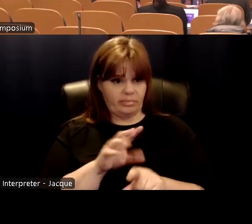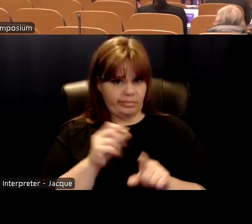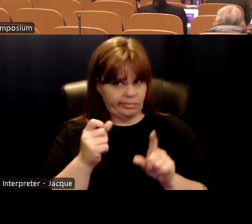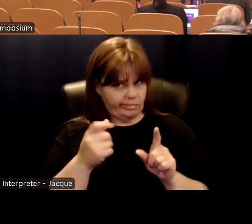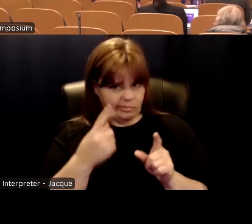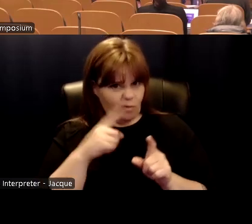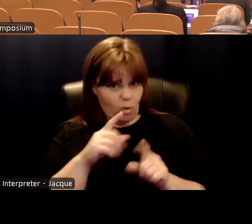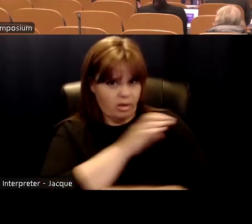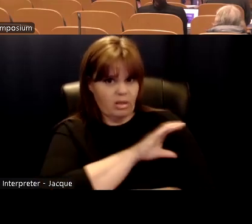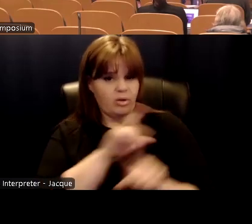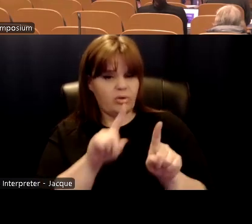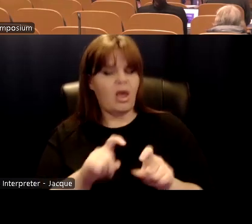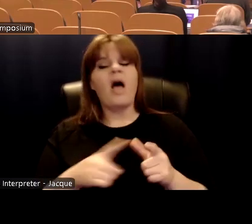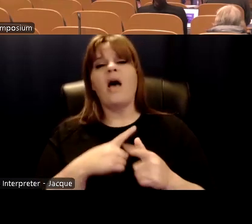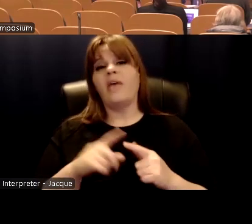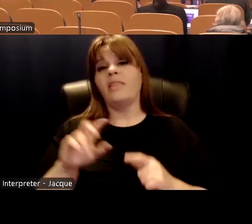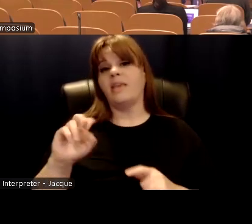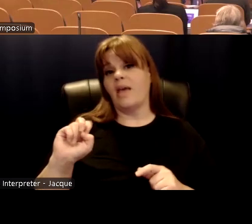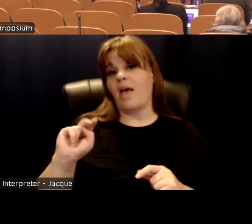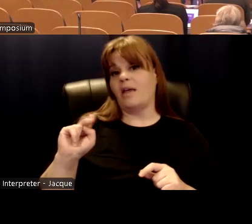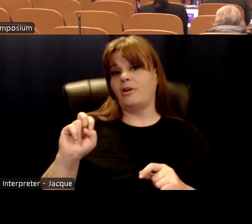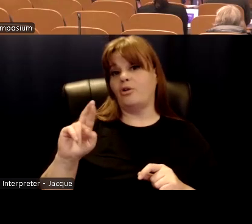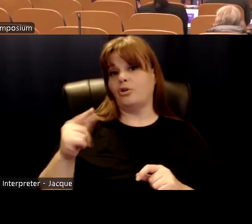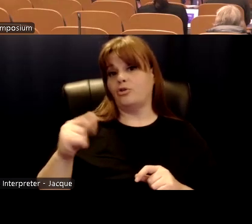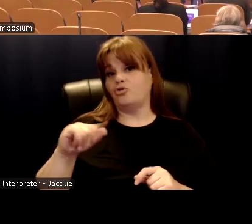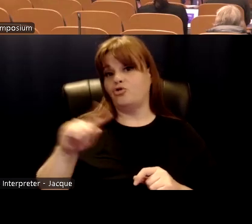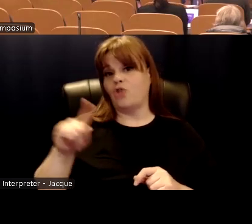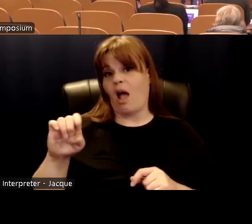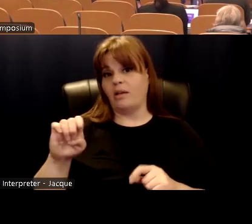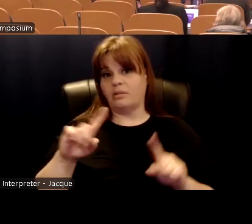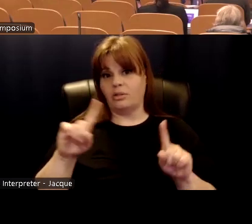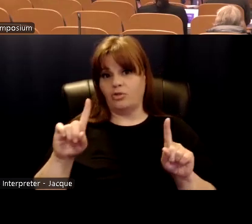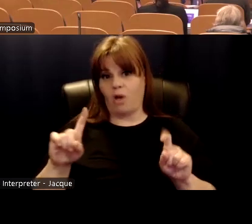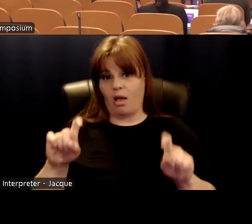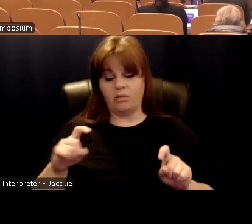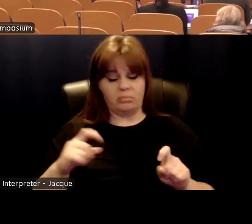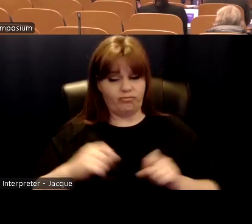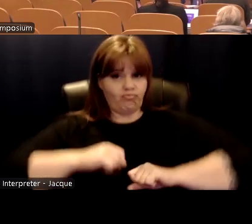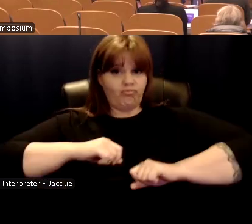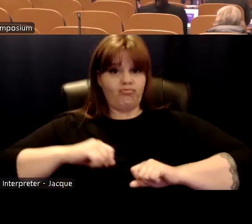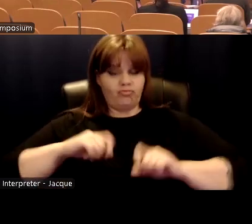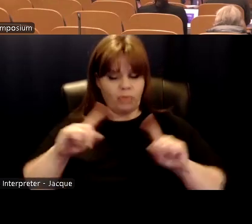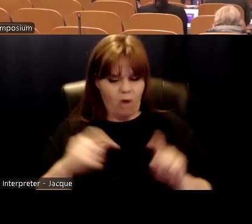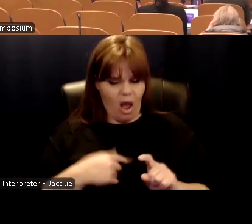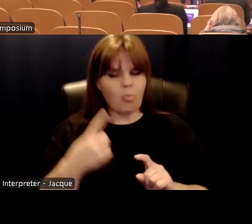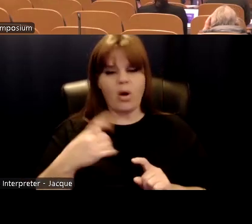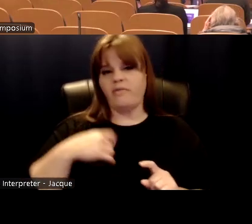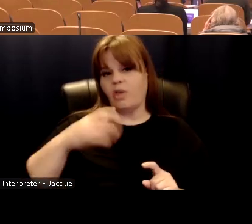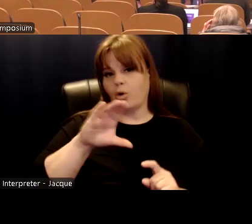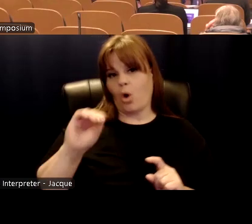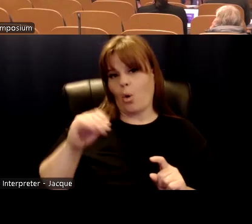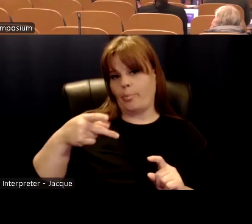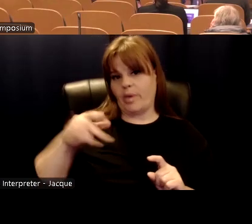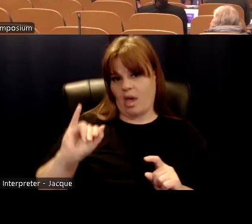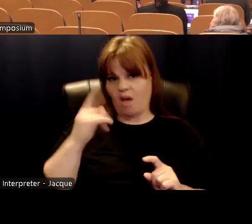the trial, the ENERGIZE trial, is a trial that I'm one of the co-PIs for. And that's